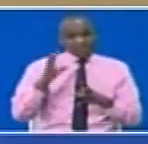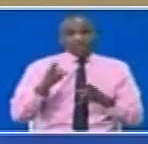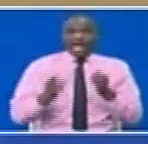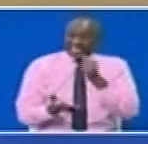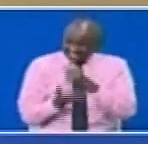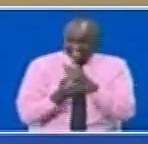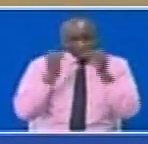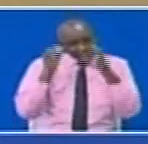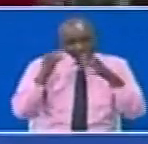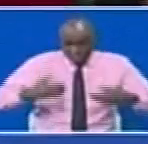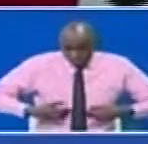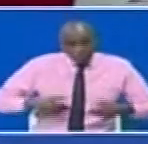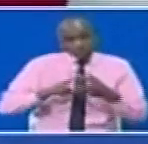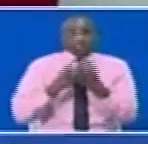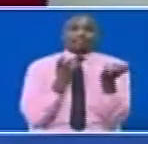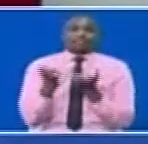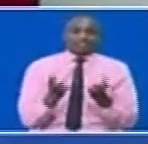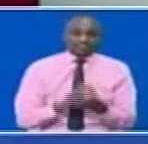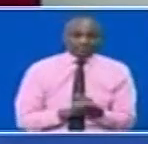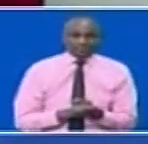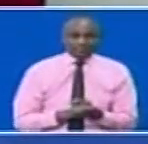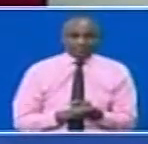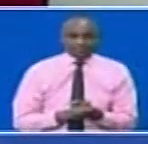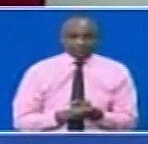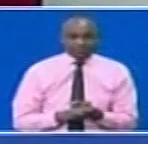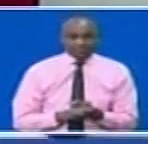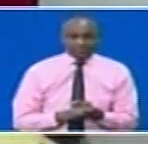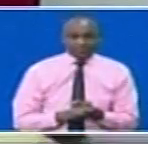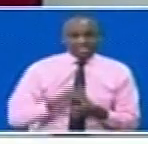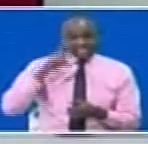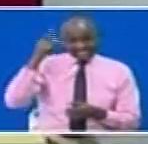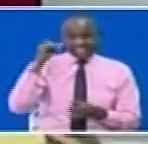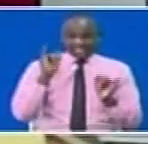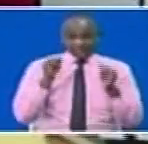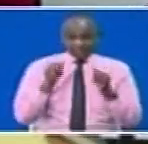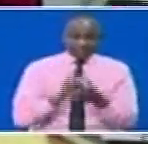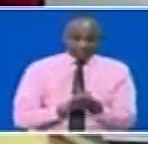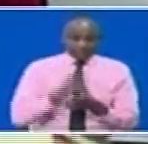assist more youths to get into business. Francis Ontomwa, KTN News, Mombasa.